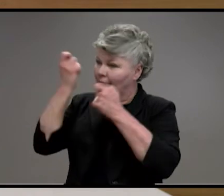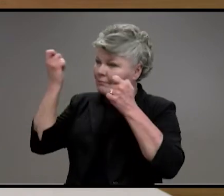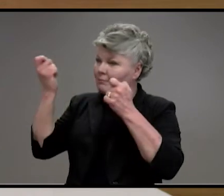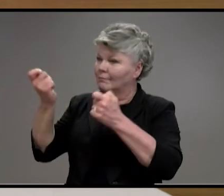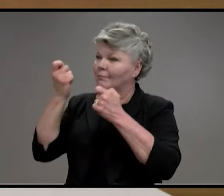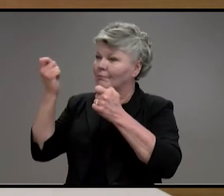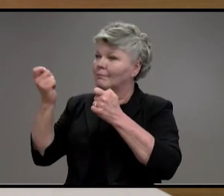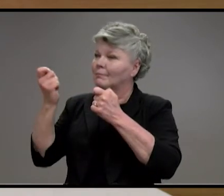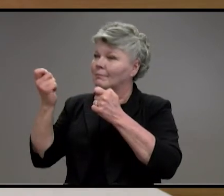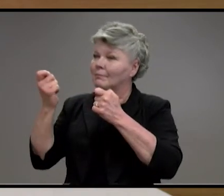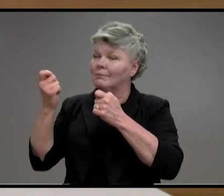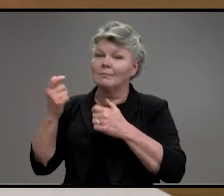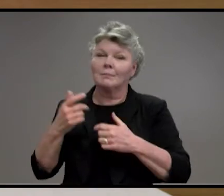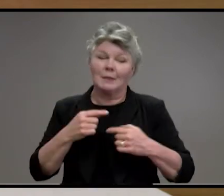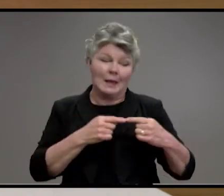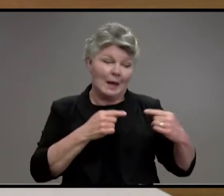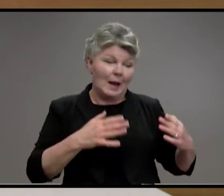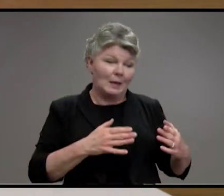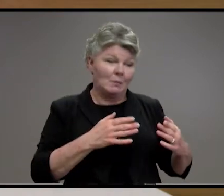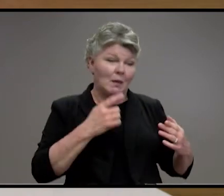his enemies had written defeat.